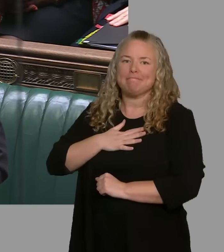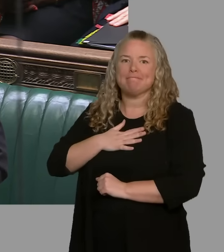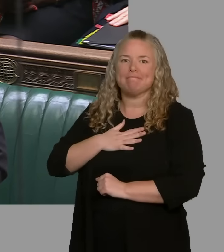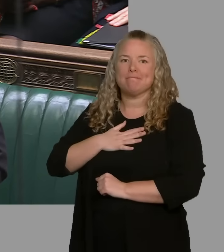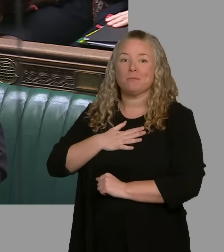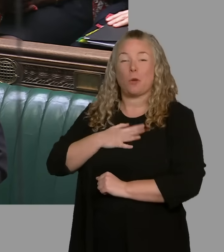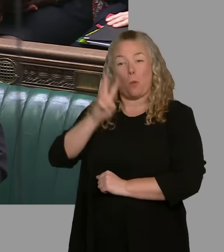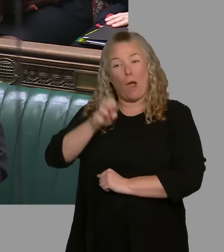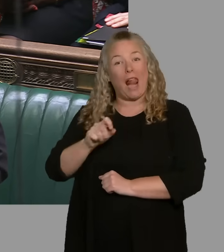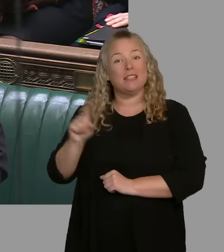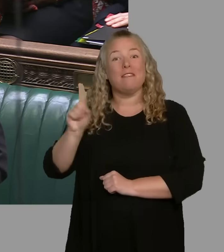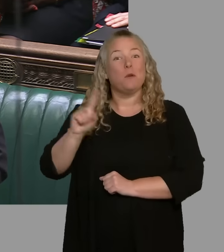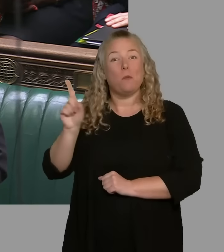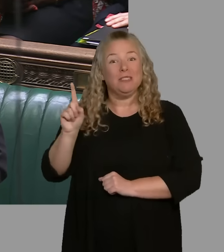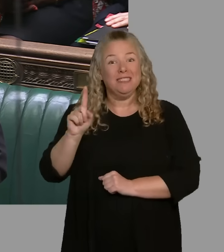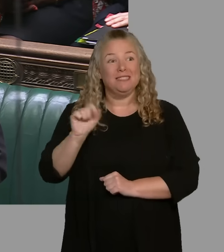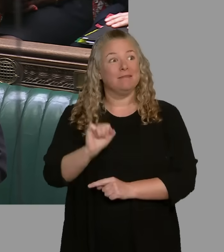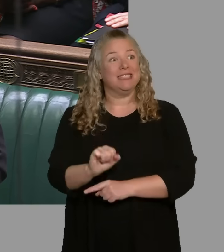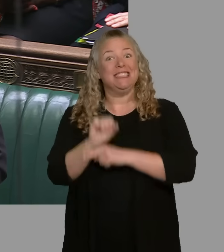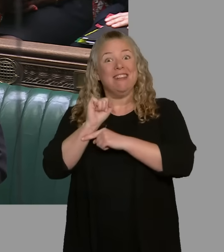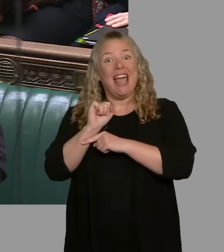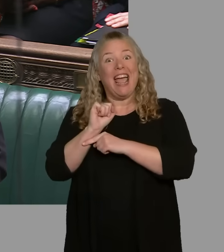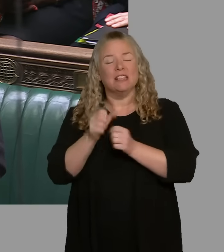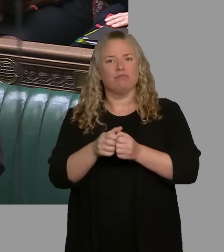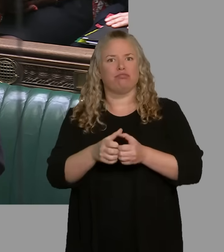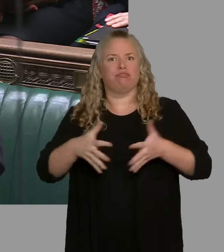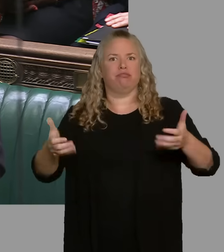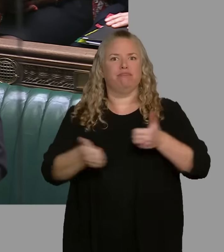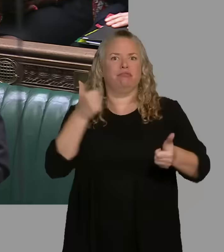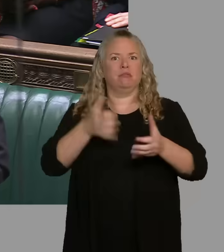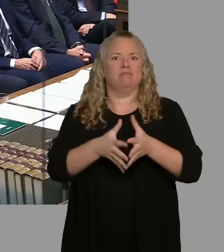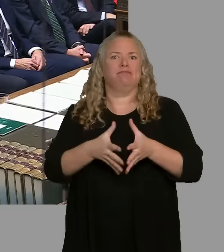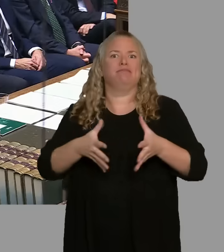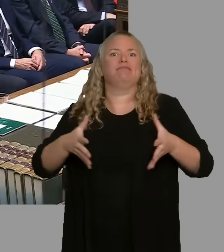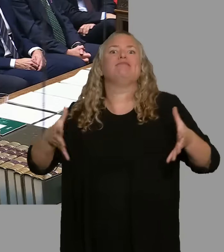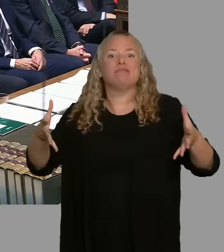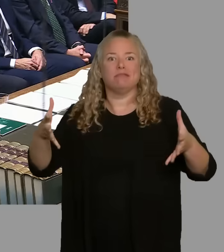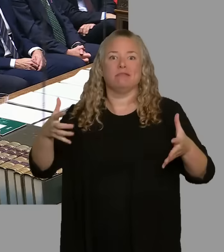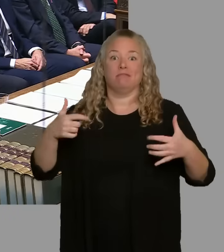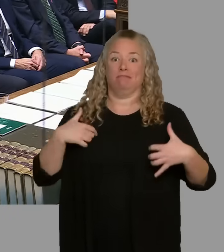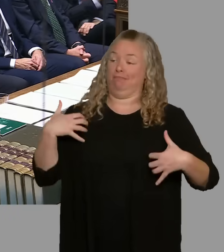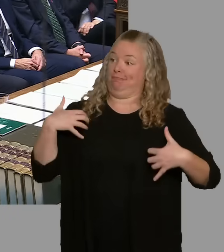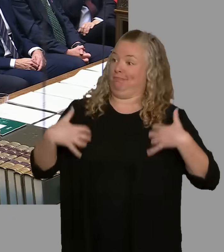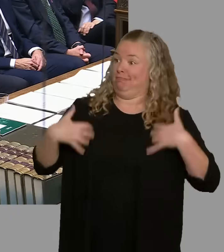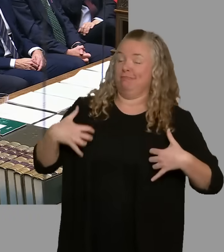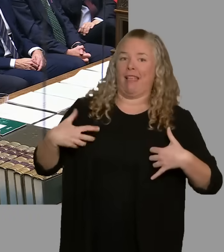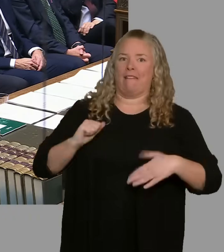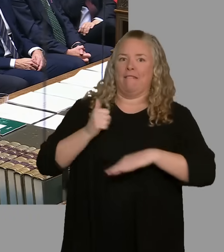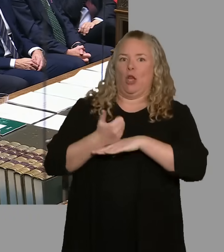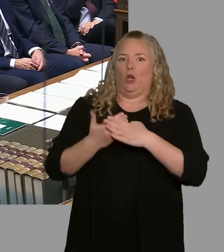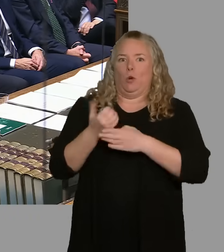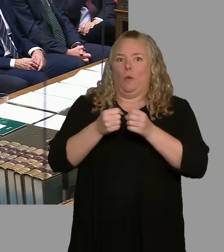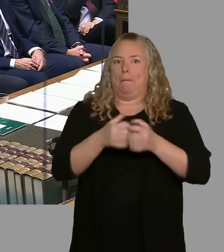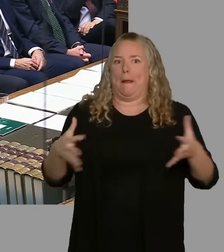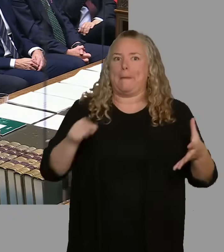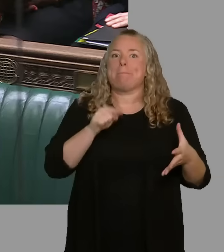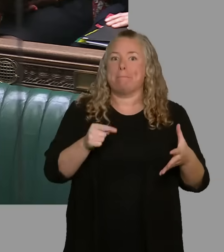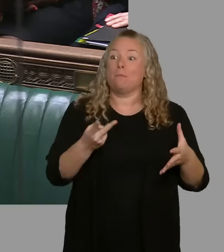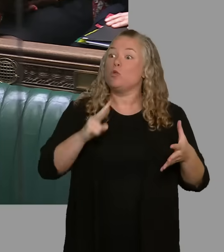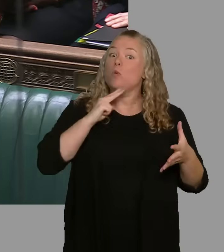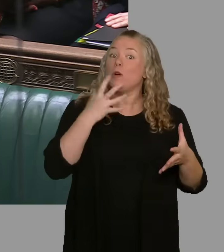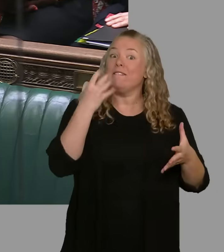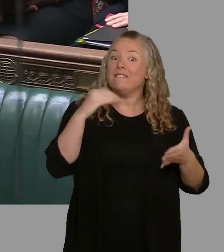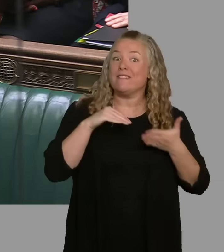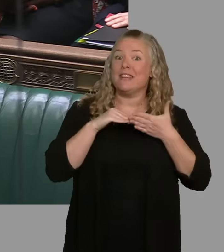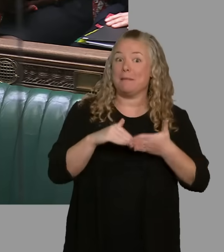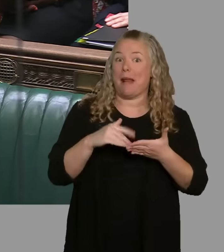defence an engine for jobs and growth across the United Kingdom. That's what you get, Mr. Speaker, when you have a Labour government in both Cardiff and Westminster working